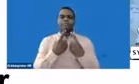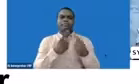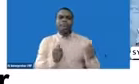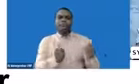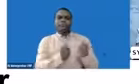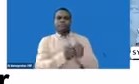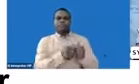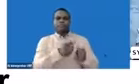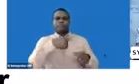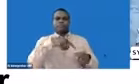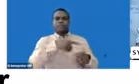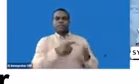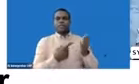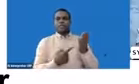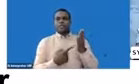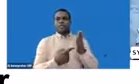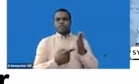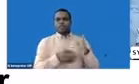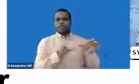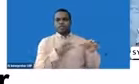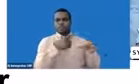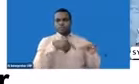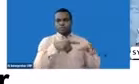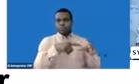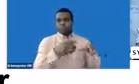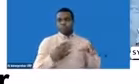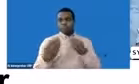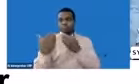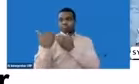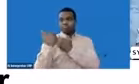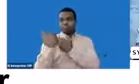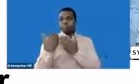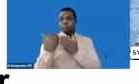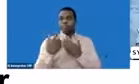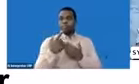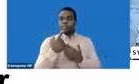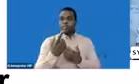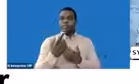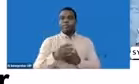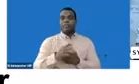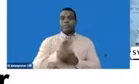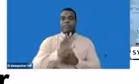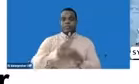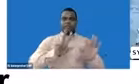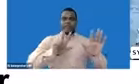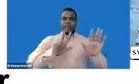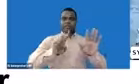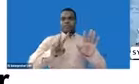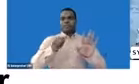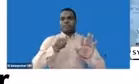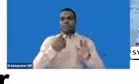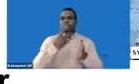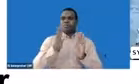provide the minimum requirements or presumed conformance to the Accessibility Act. So in